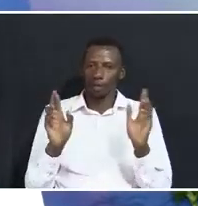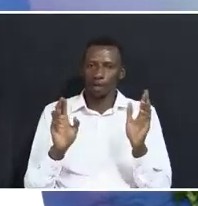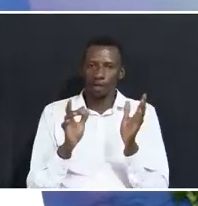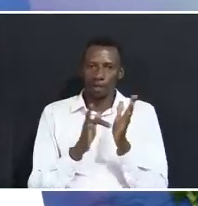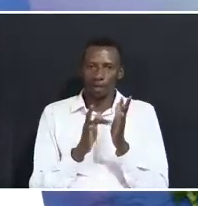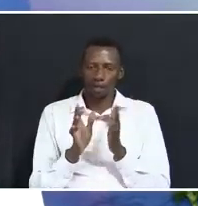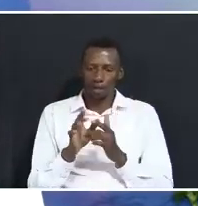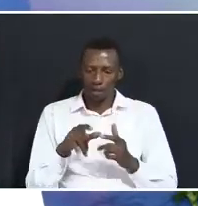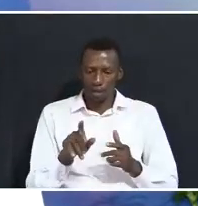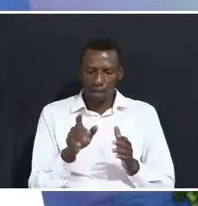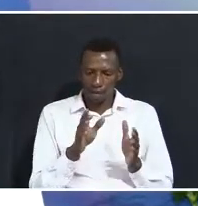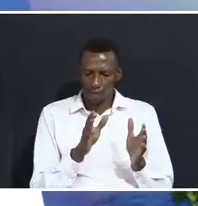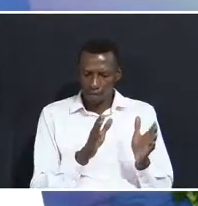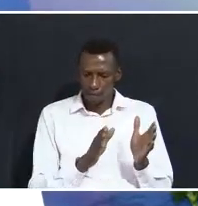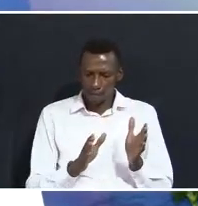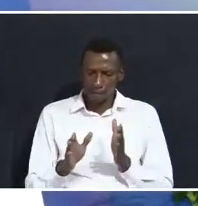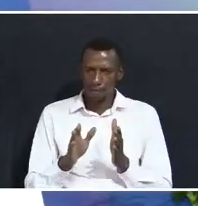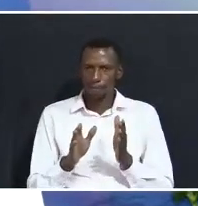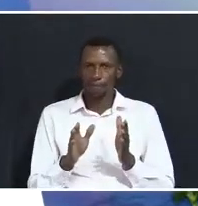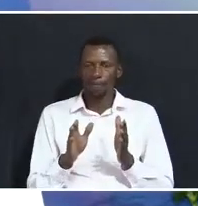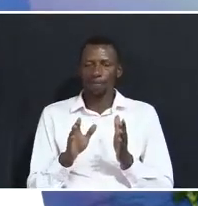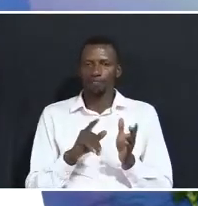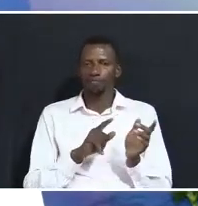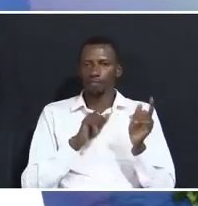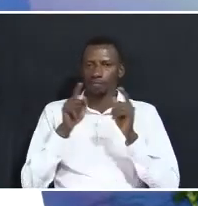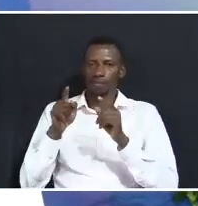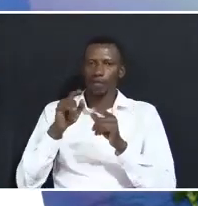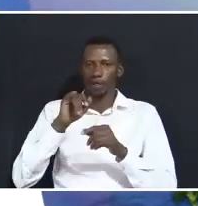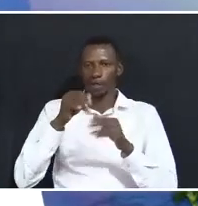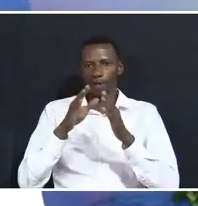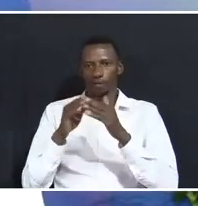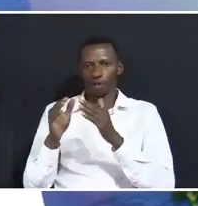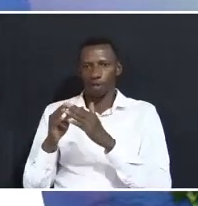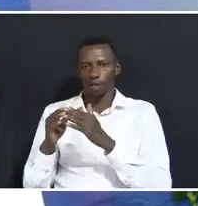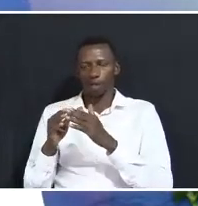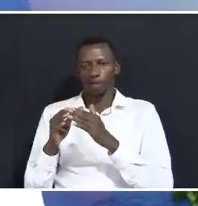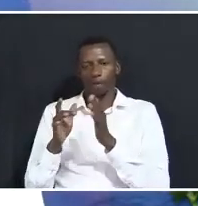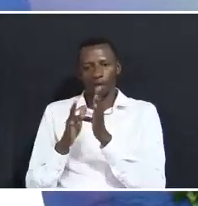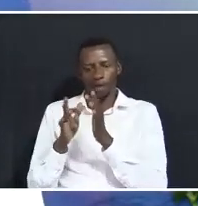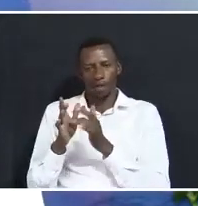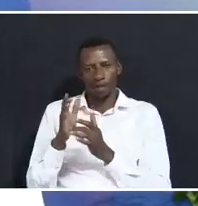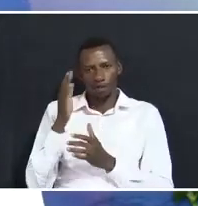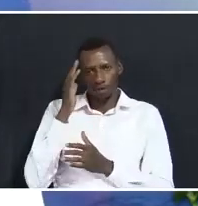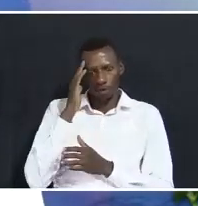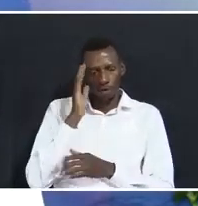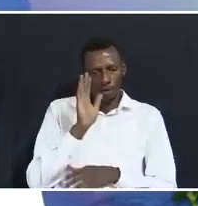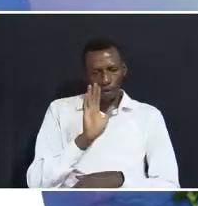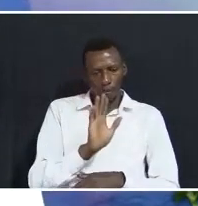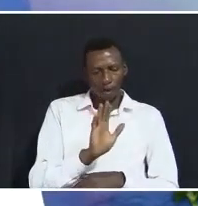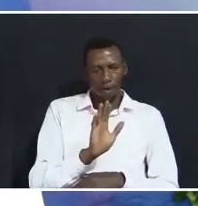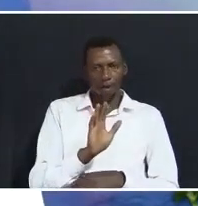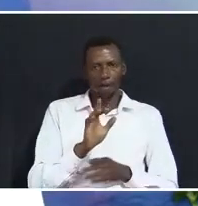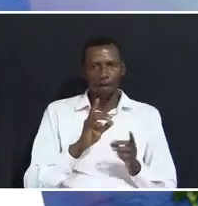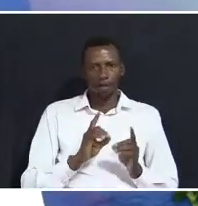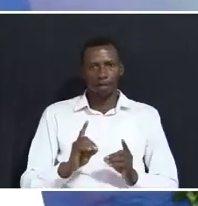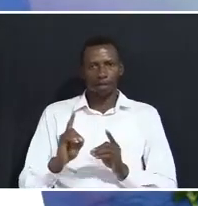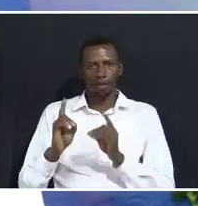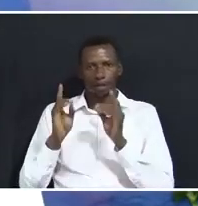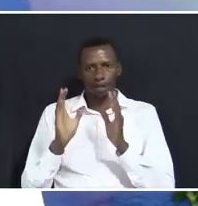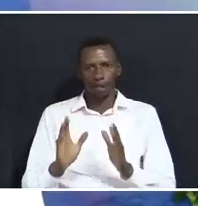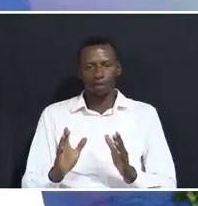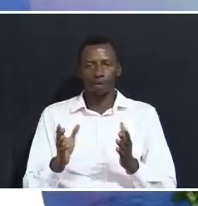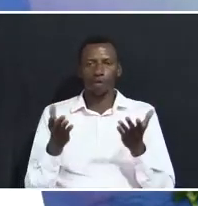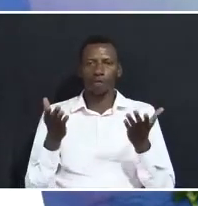intentionally coming to Jerusalem. He also knows that his disciples arrive. And